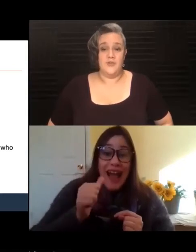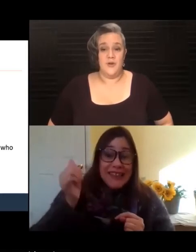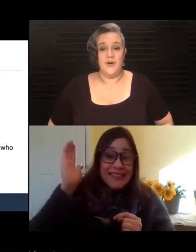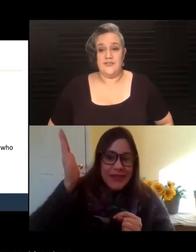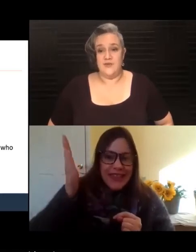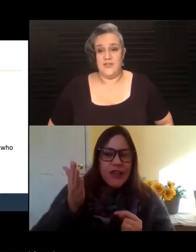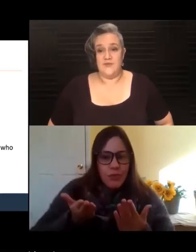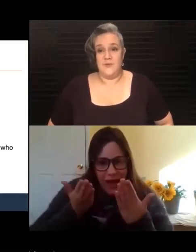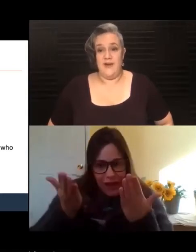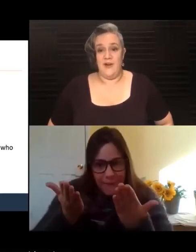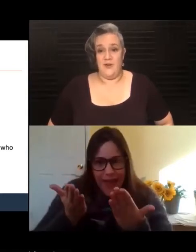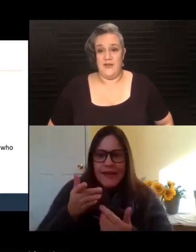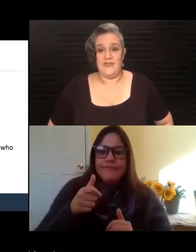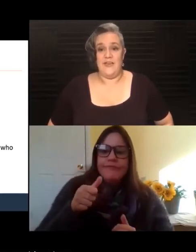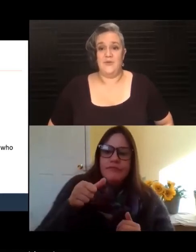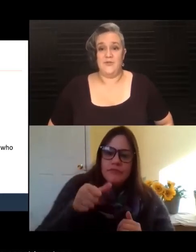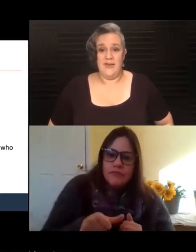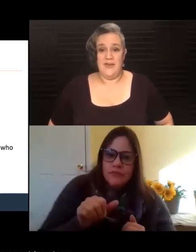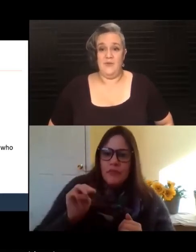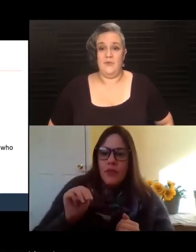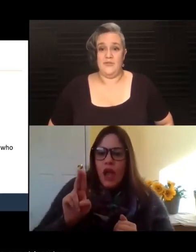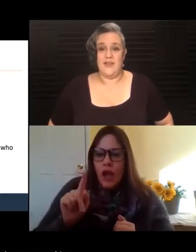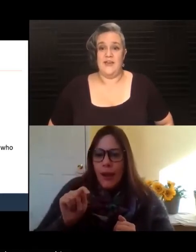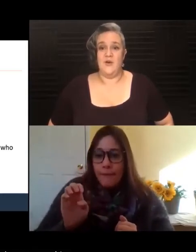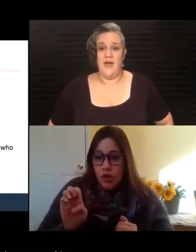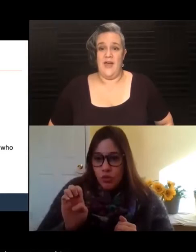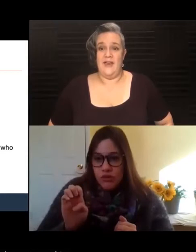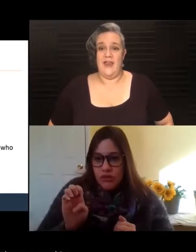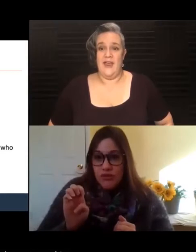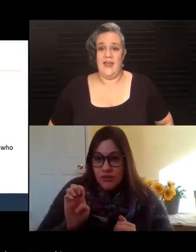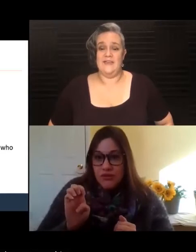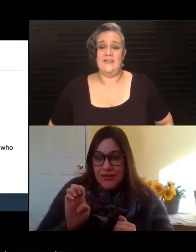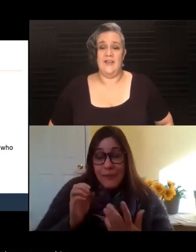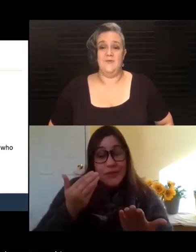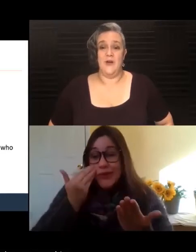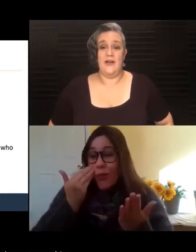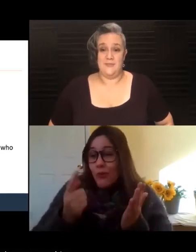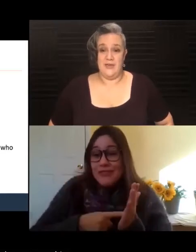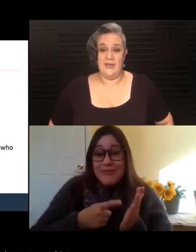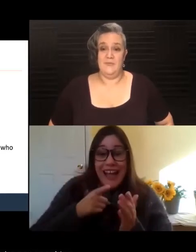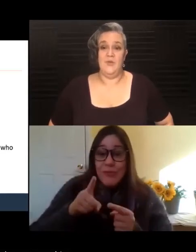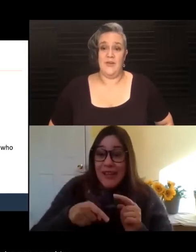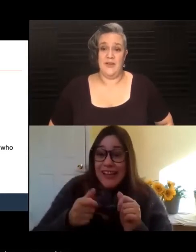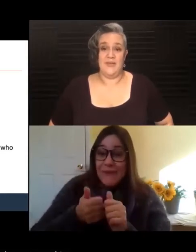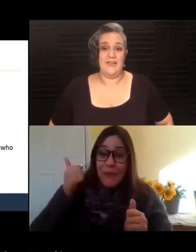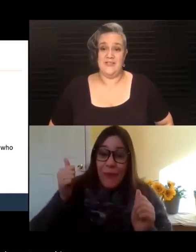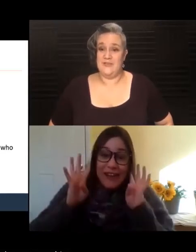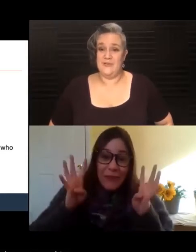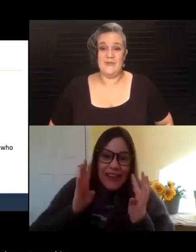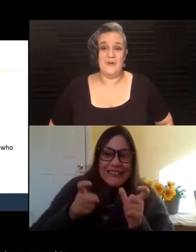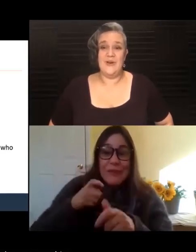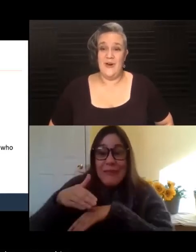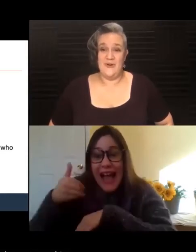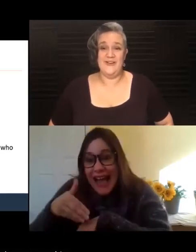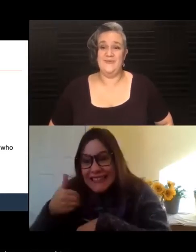There also are considerations for background noise. If you're speaking, we present go ahead and if you're not speaking, muting, because